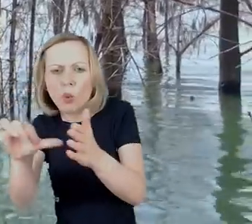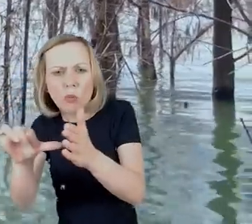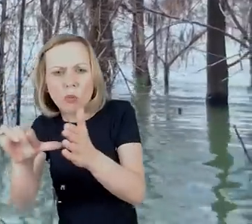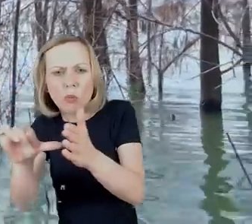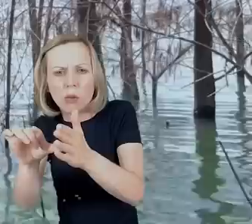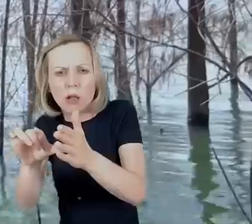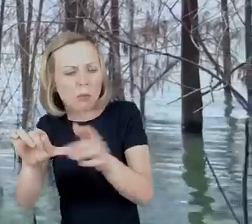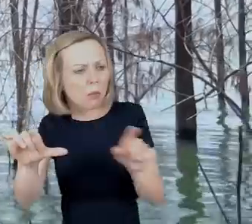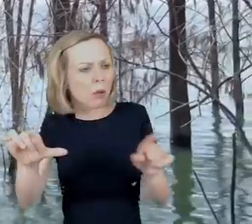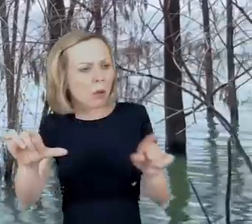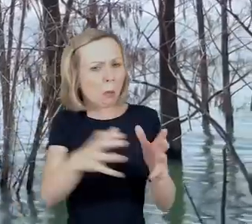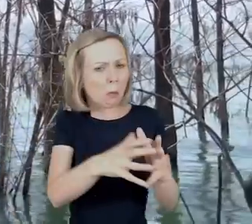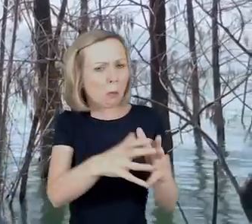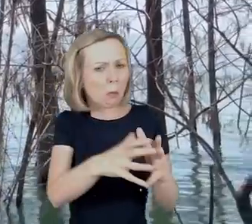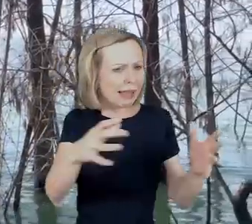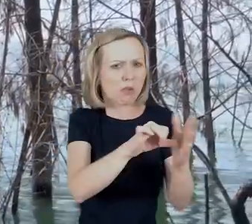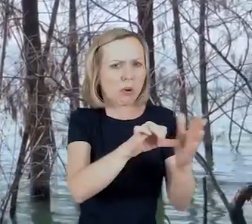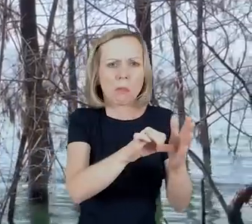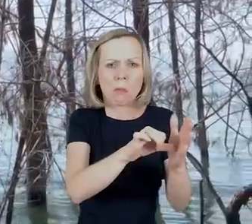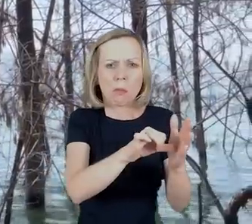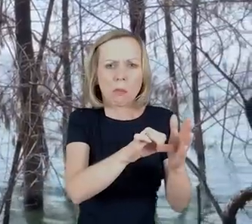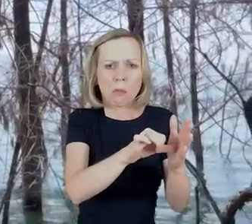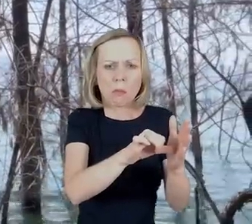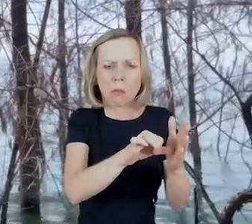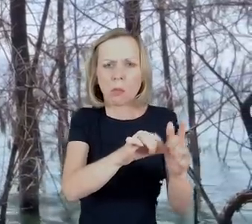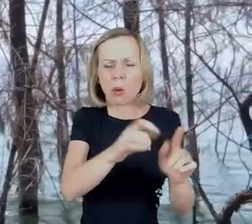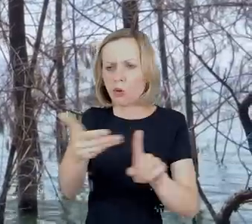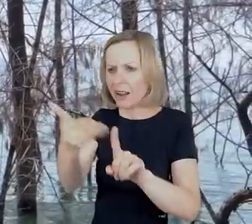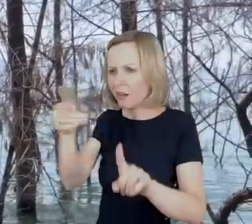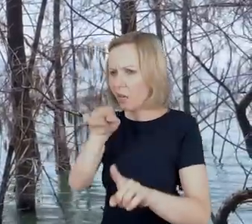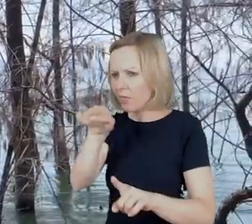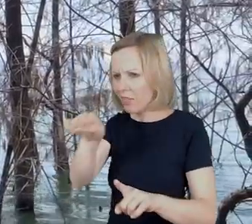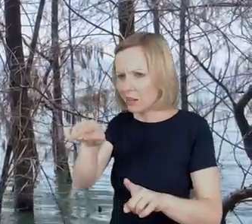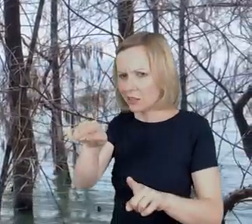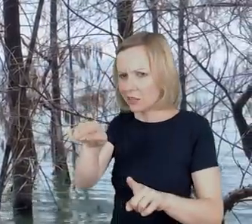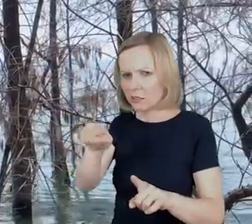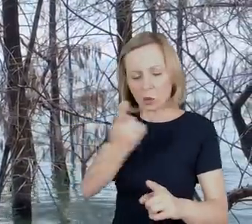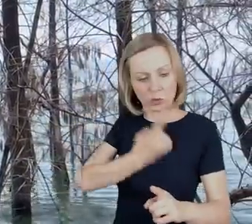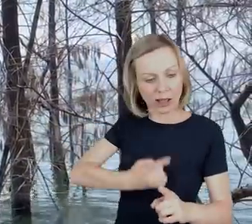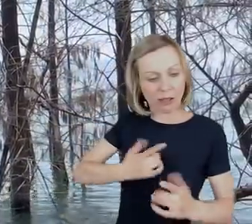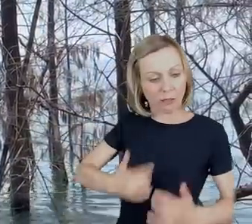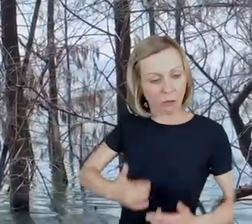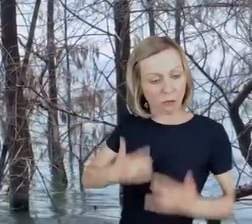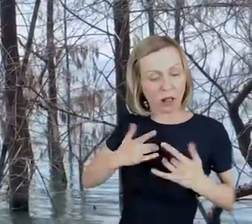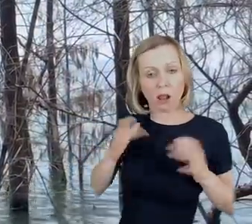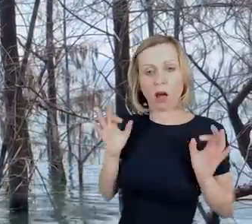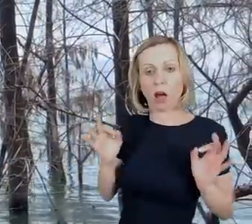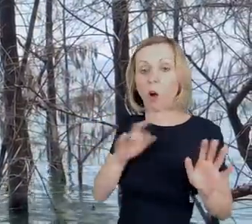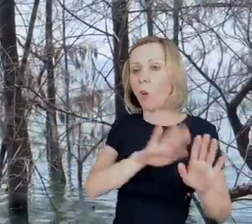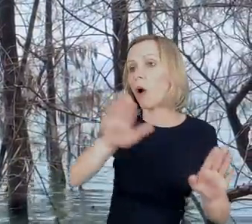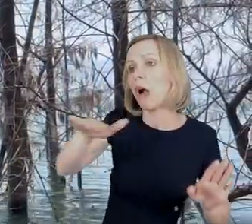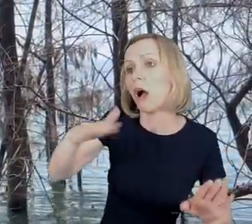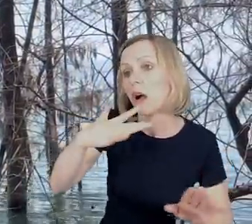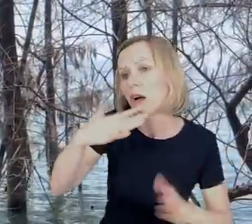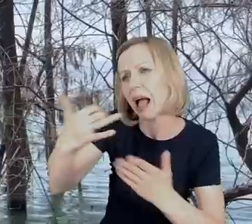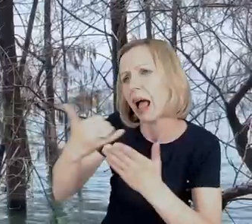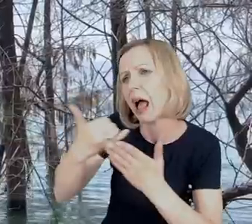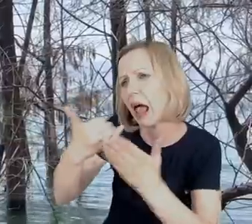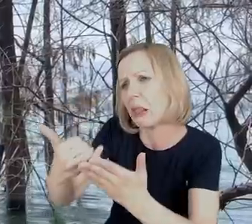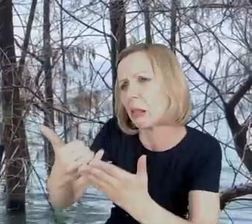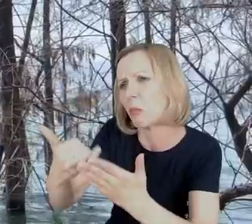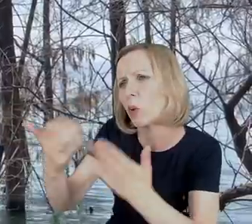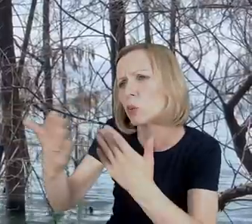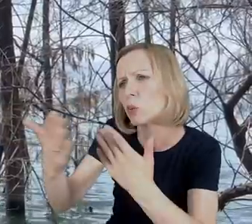not notice the log in your own eye? Or how can you say to your neighbor, let me take the speck out of your own